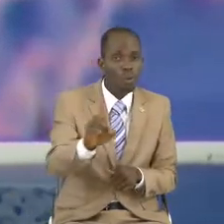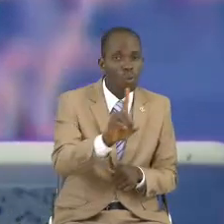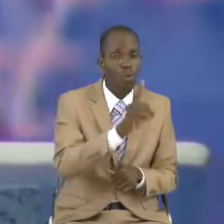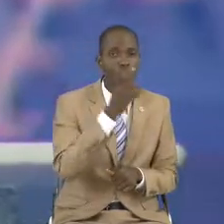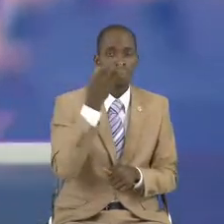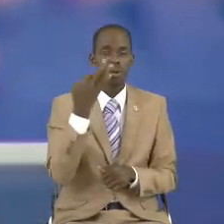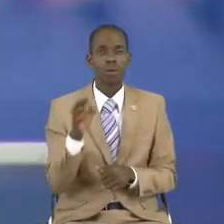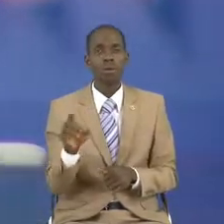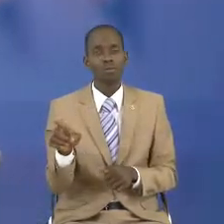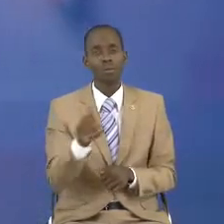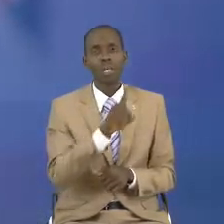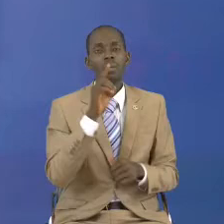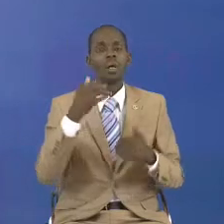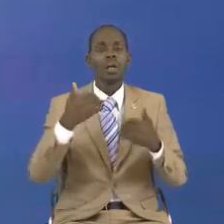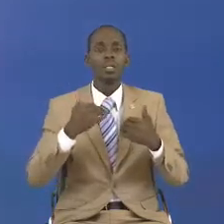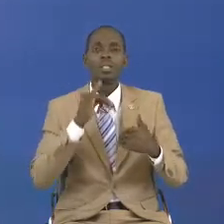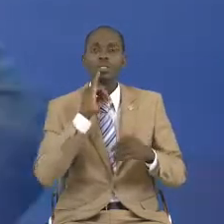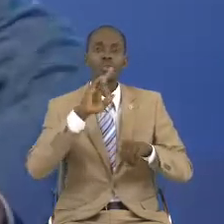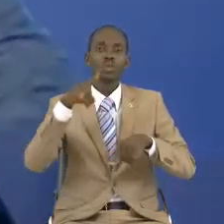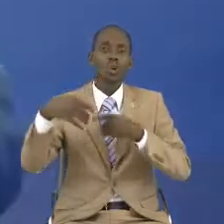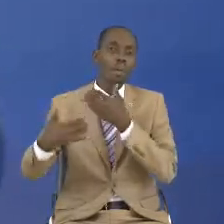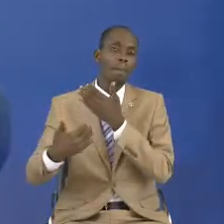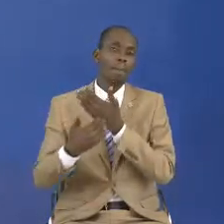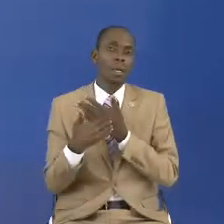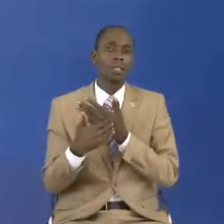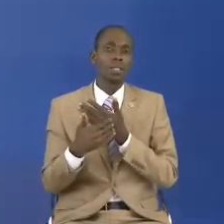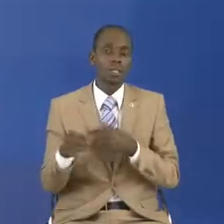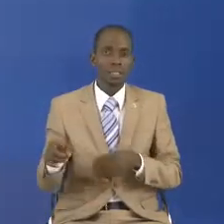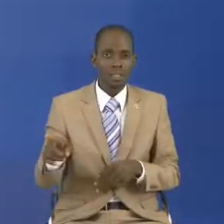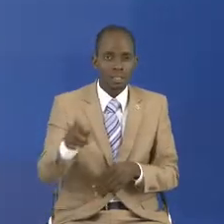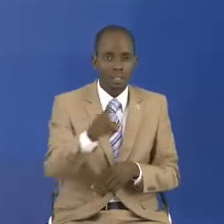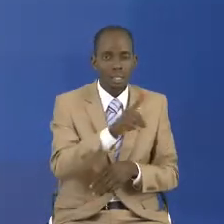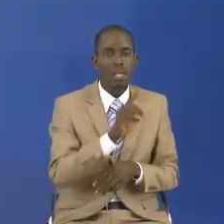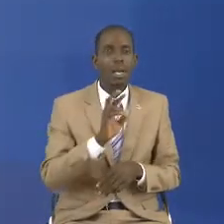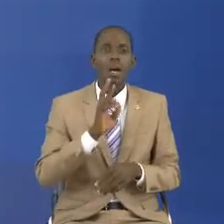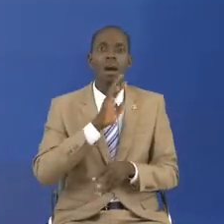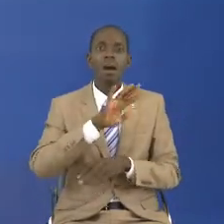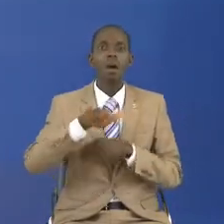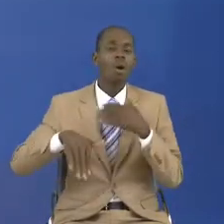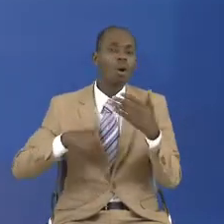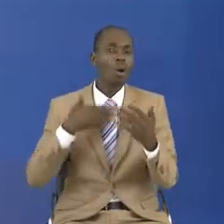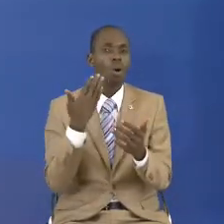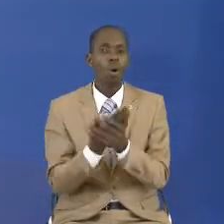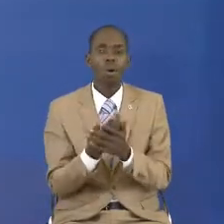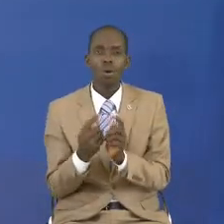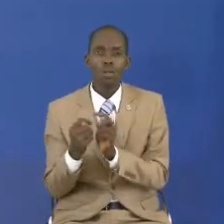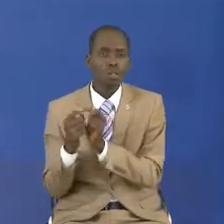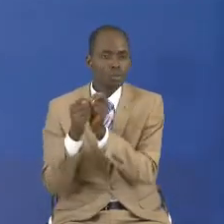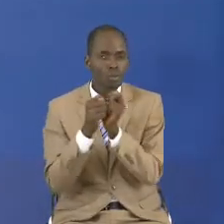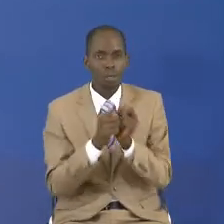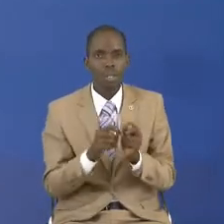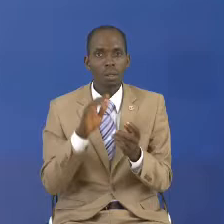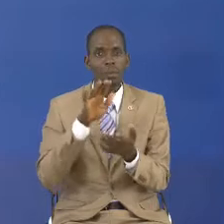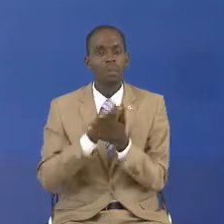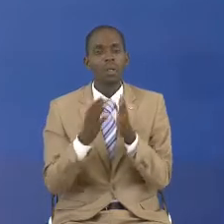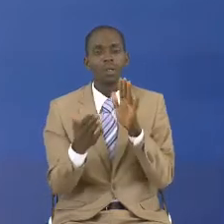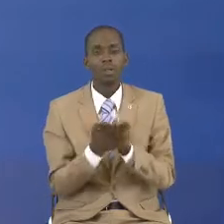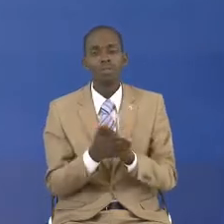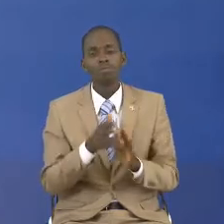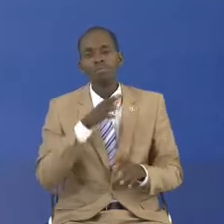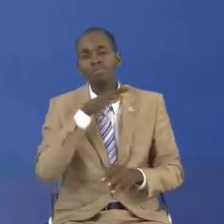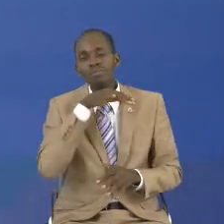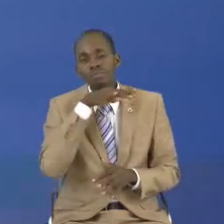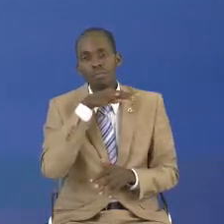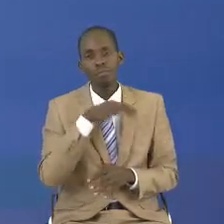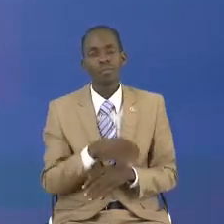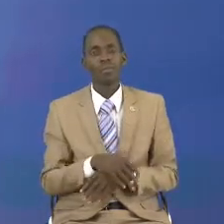is come back they are all together become filthy look at